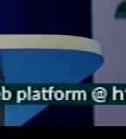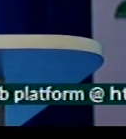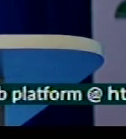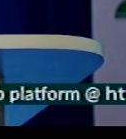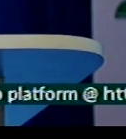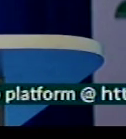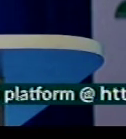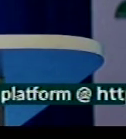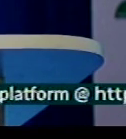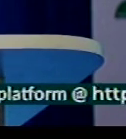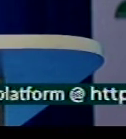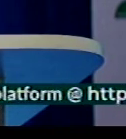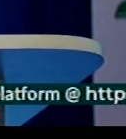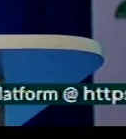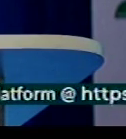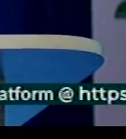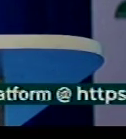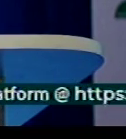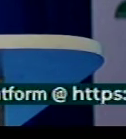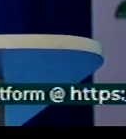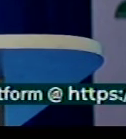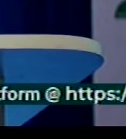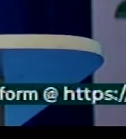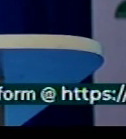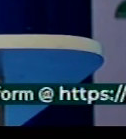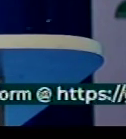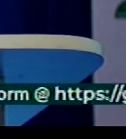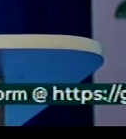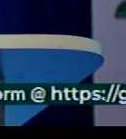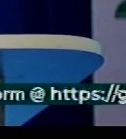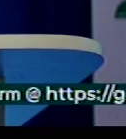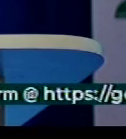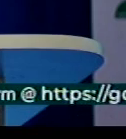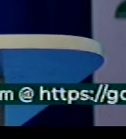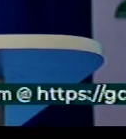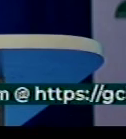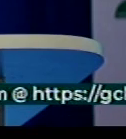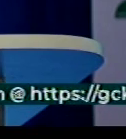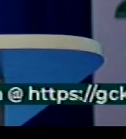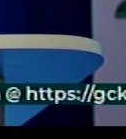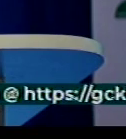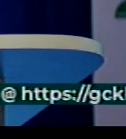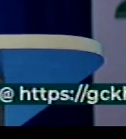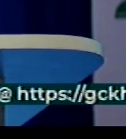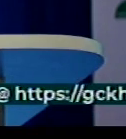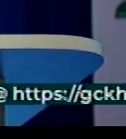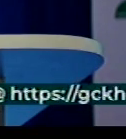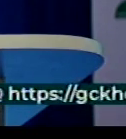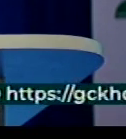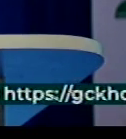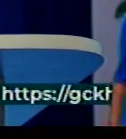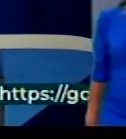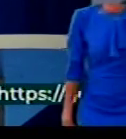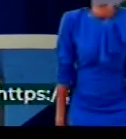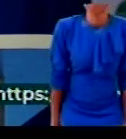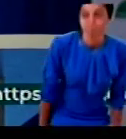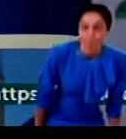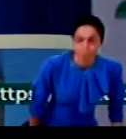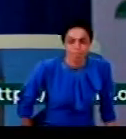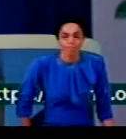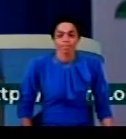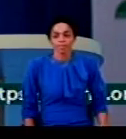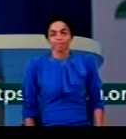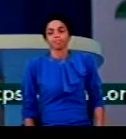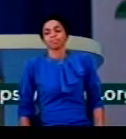over there. I want to hear praise the Lord over there. What you were not able to do before, begin to do it now. Check